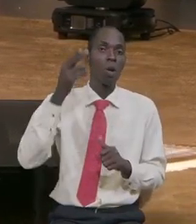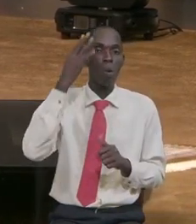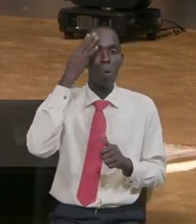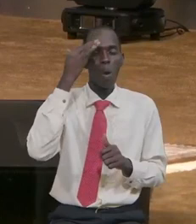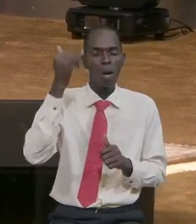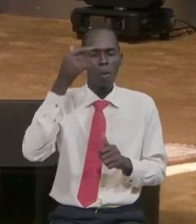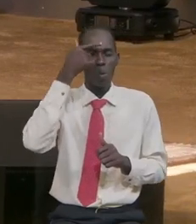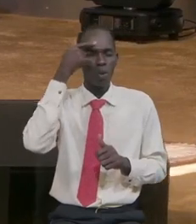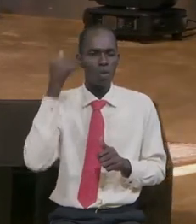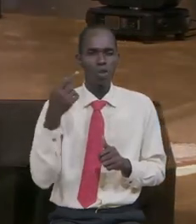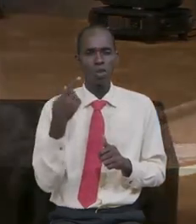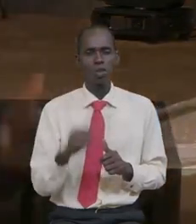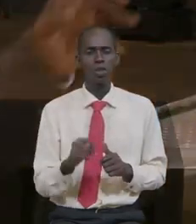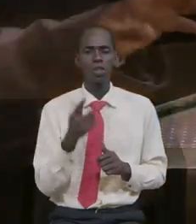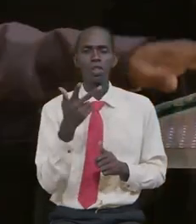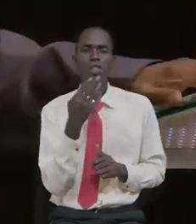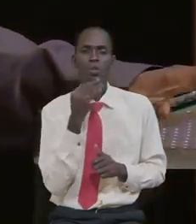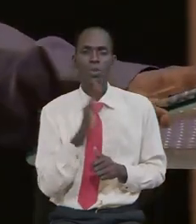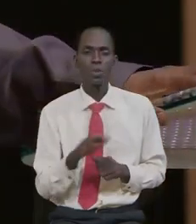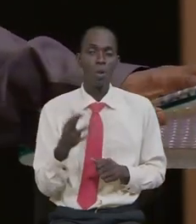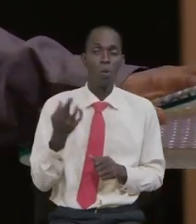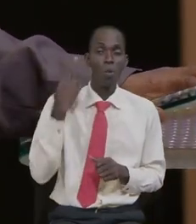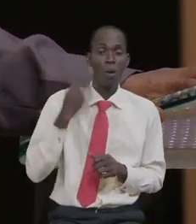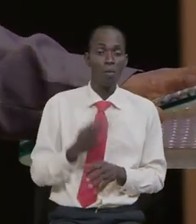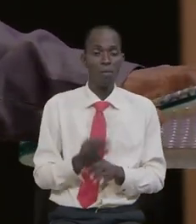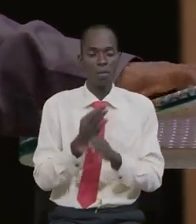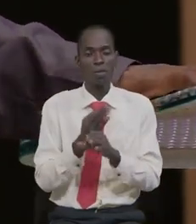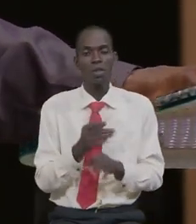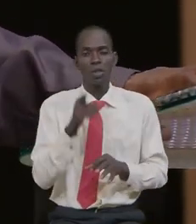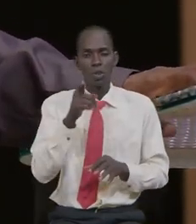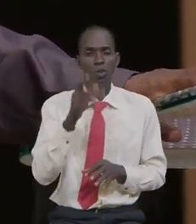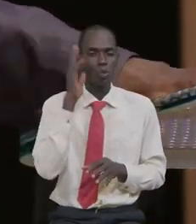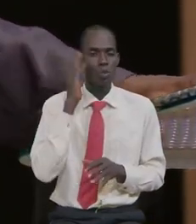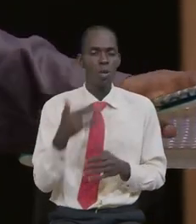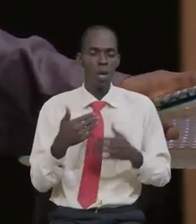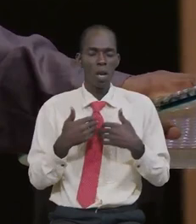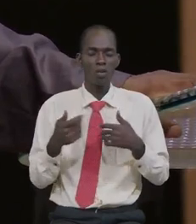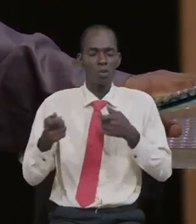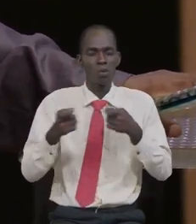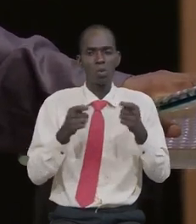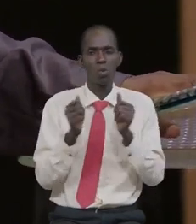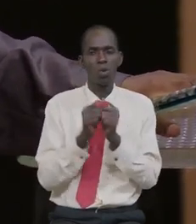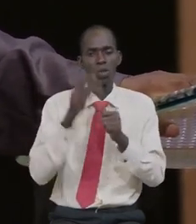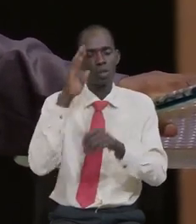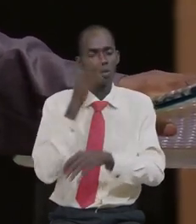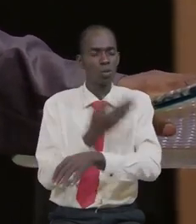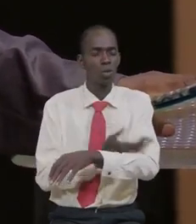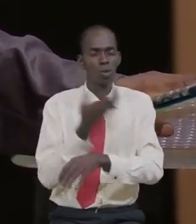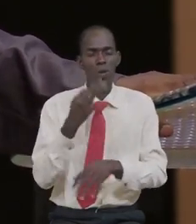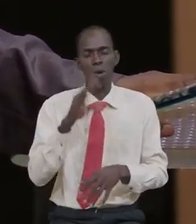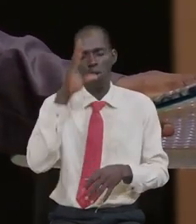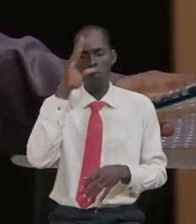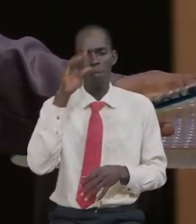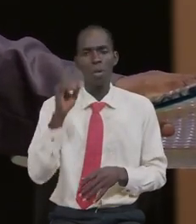Abednego were faithful, they have dominion with the Son of Man. Because Daniel was faithful, he'll